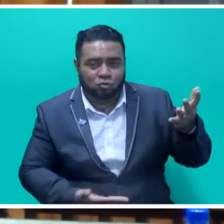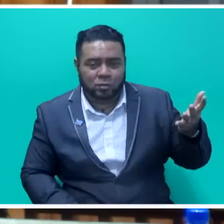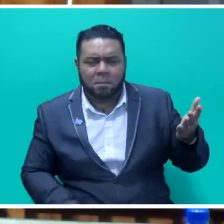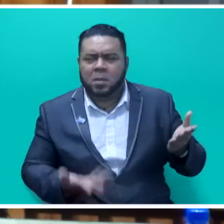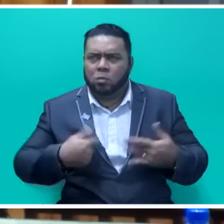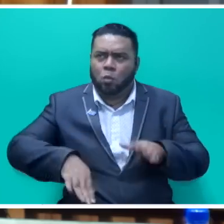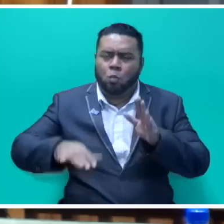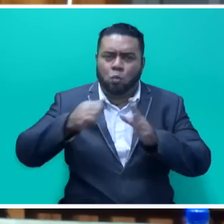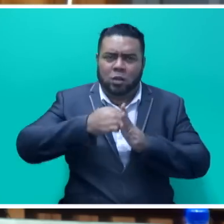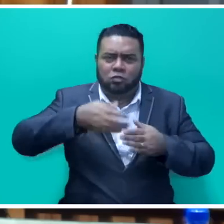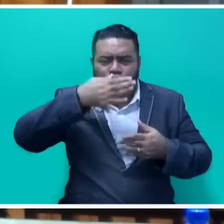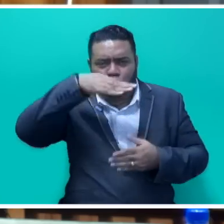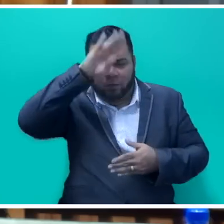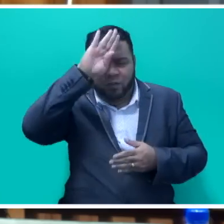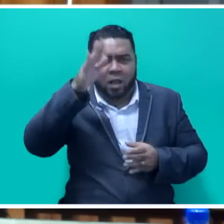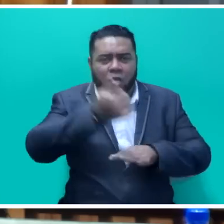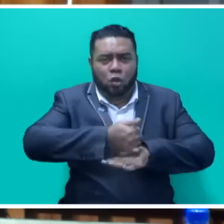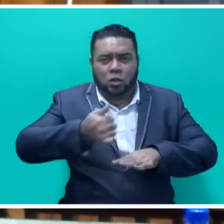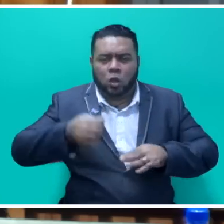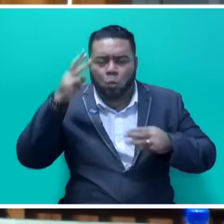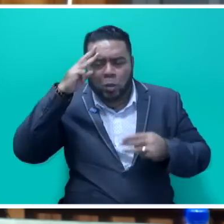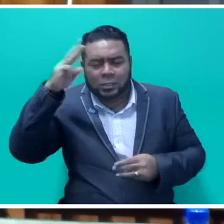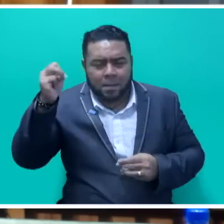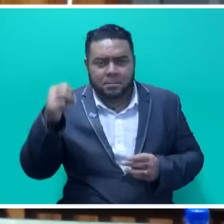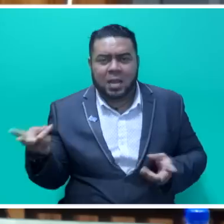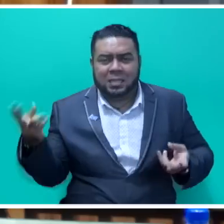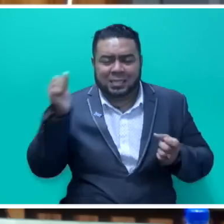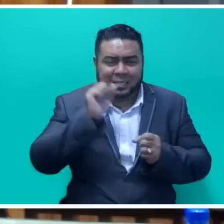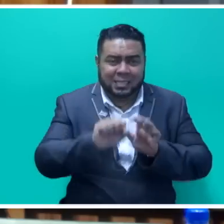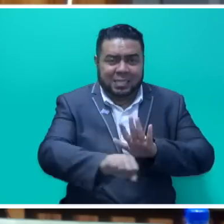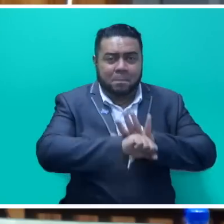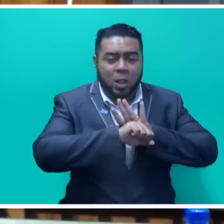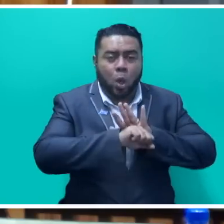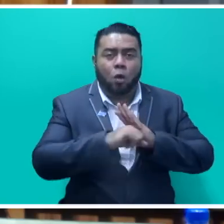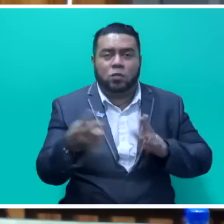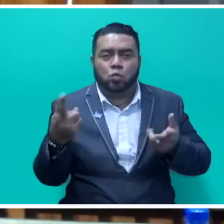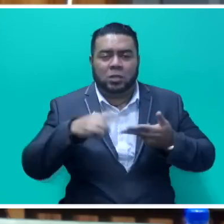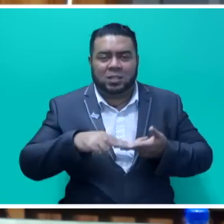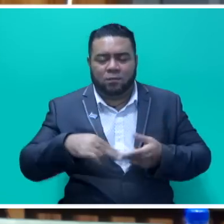authority, wisdom, and symbol of unity for our beloved nation.